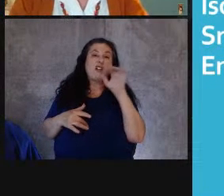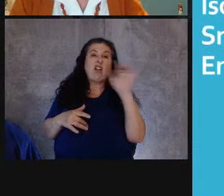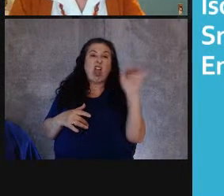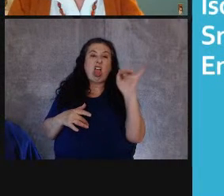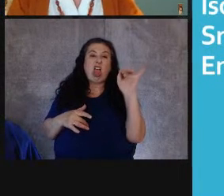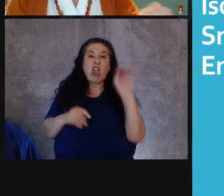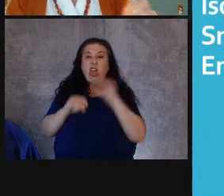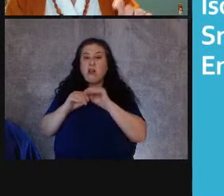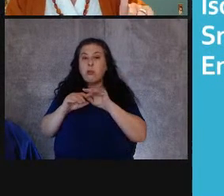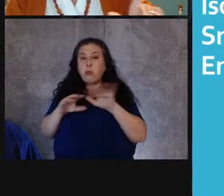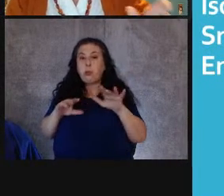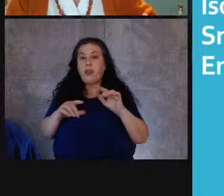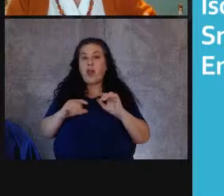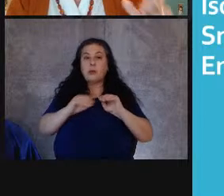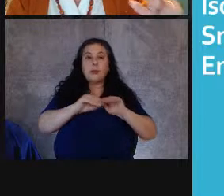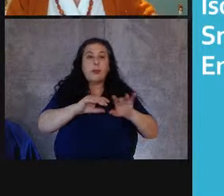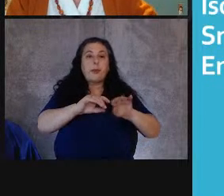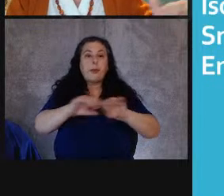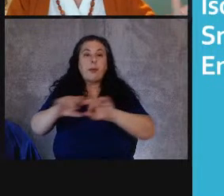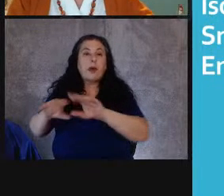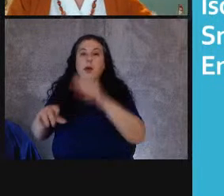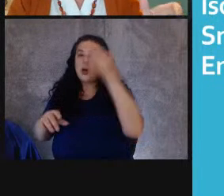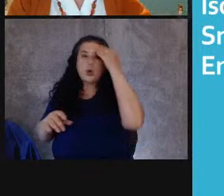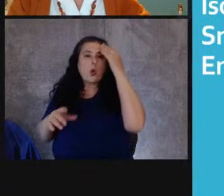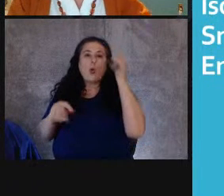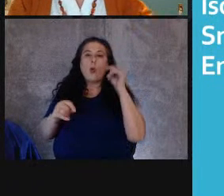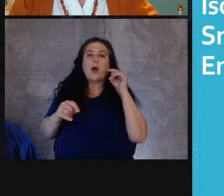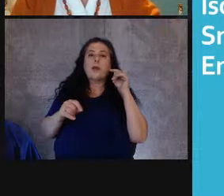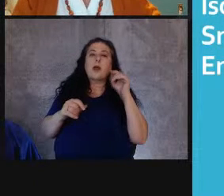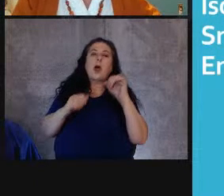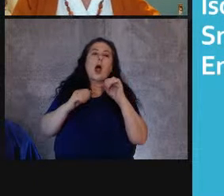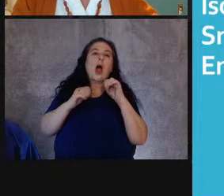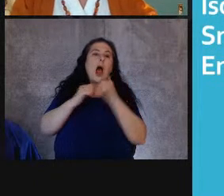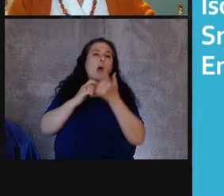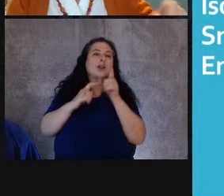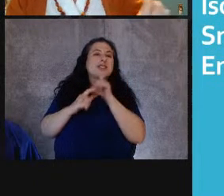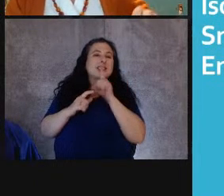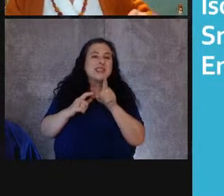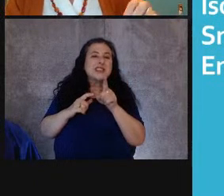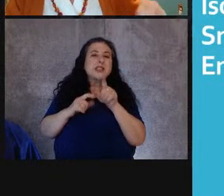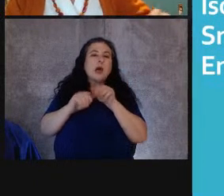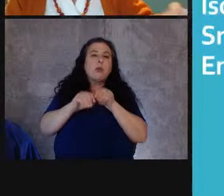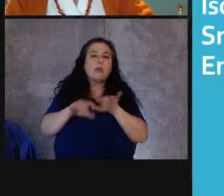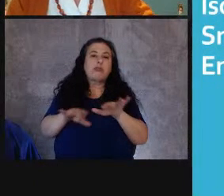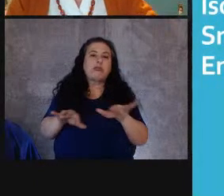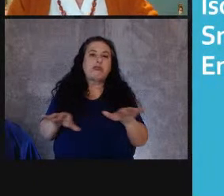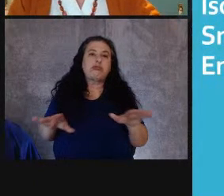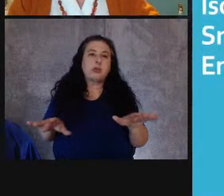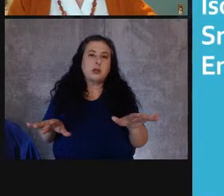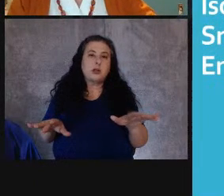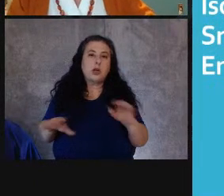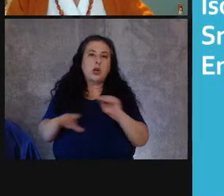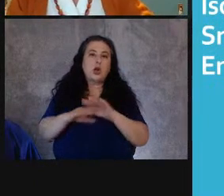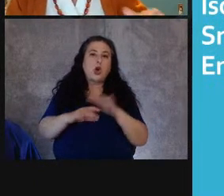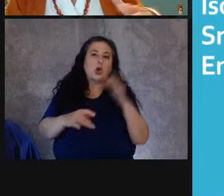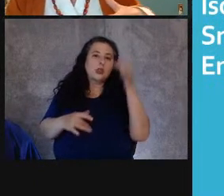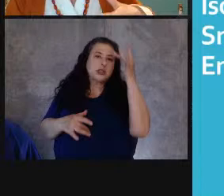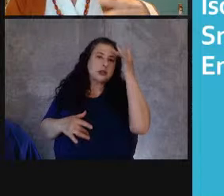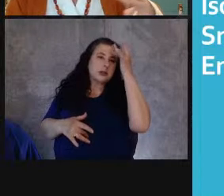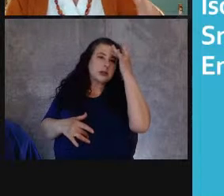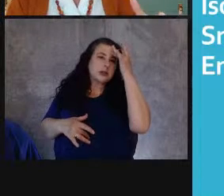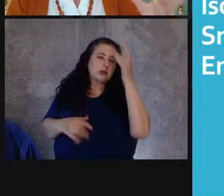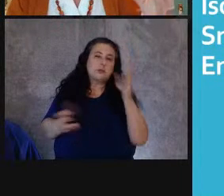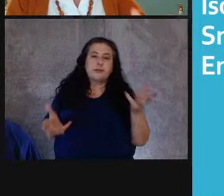that they are contagious, but they don't know exactly what the precise mechanism is that is causing the